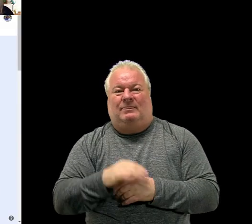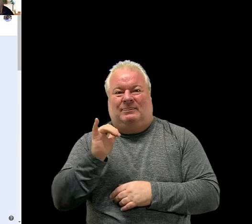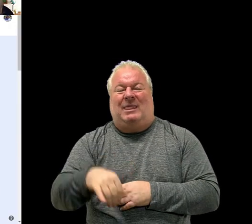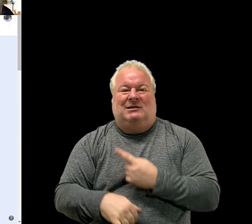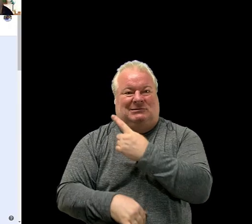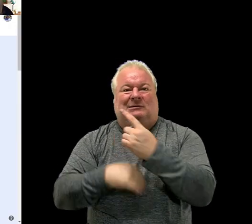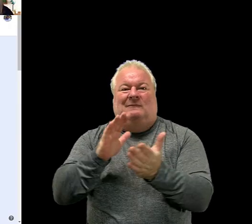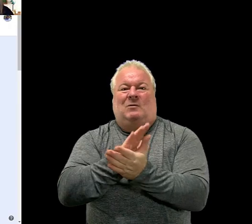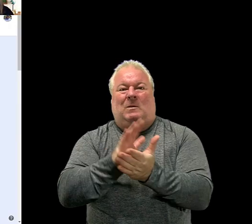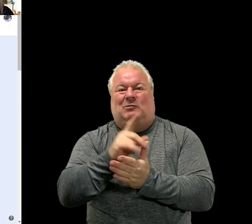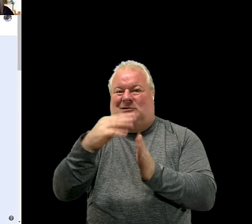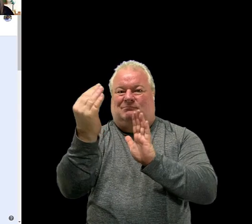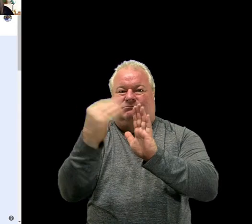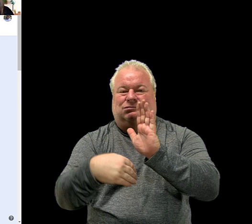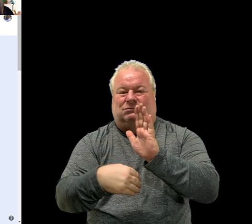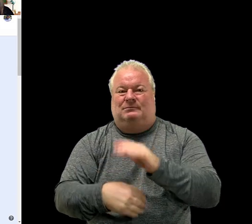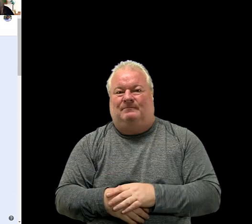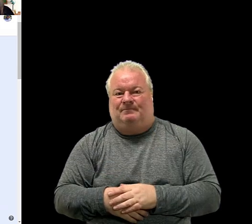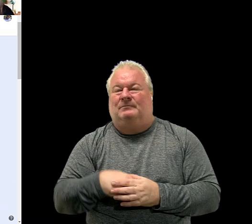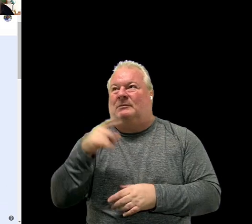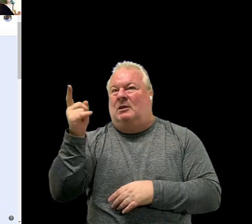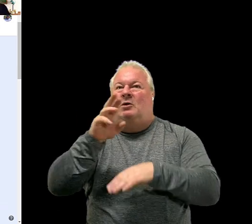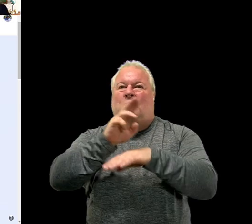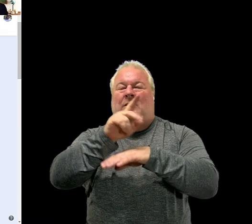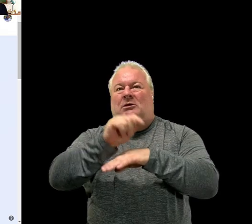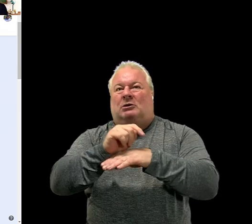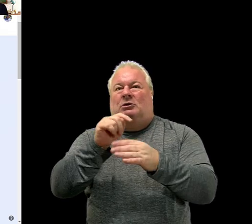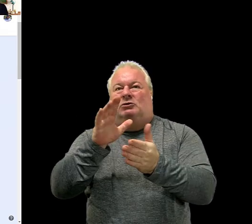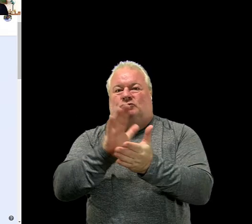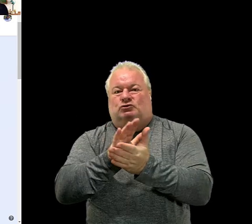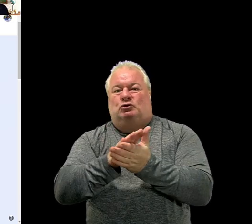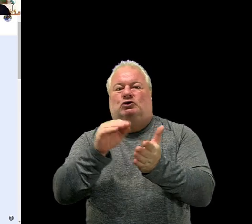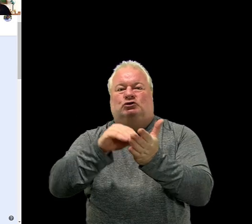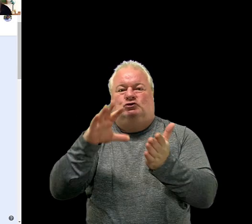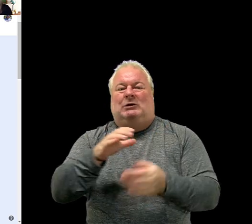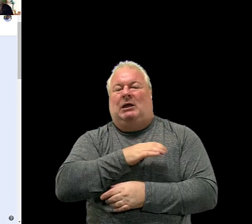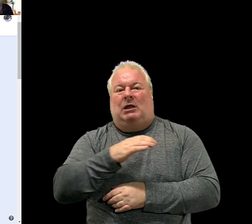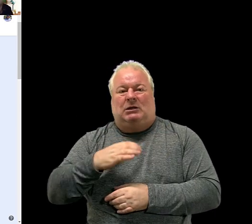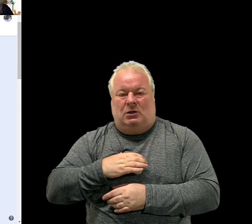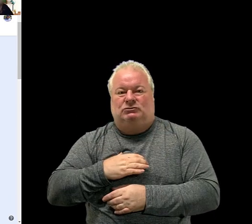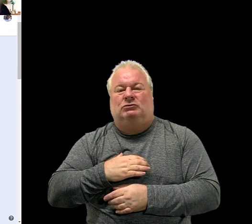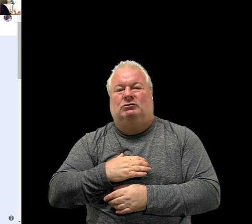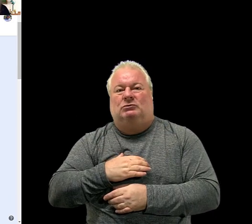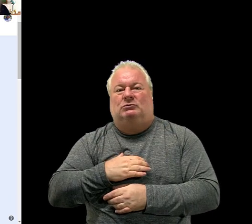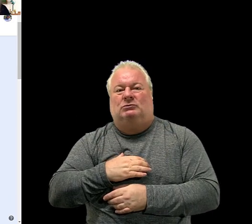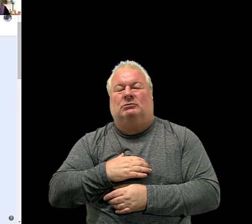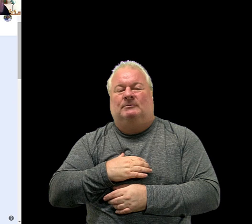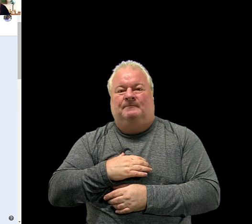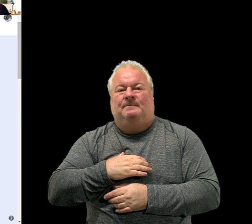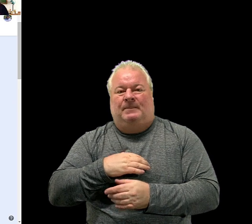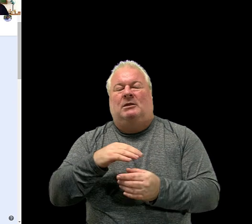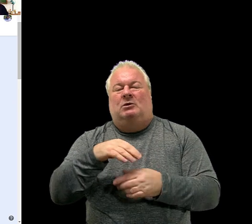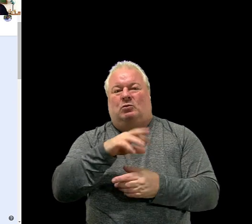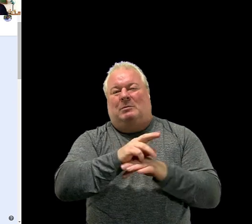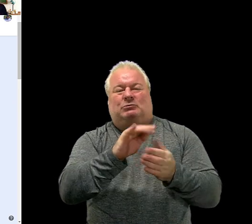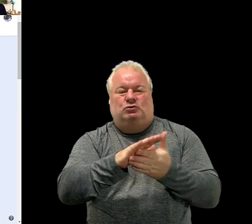will need to complete. Raymond Temple School Student Council, Raymond Temple School